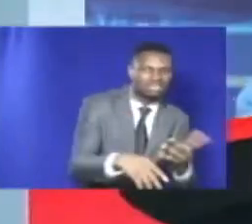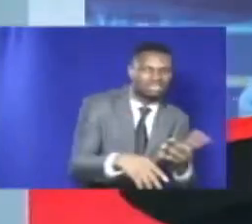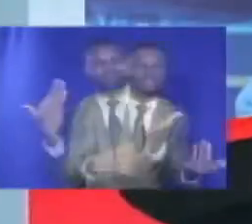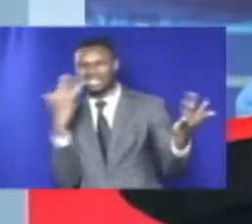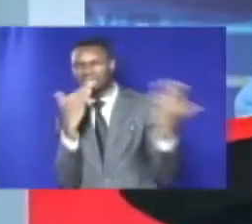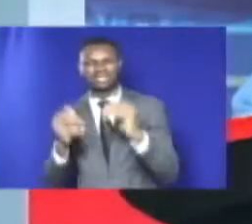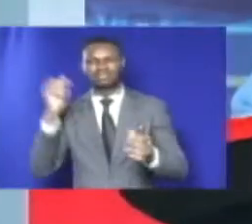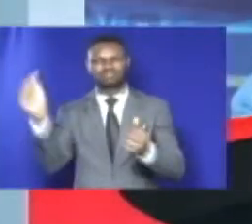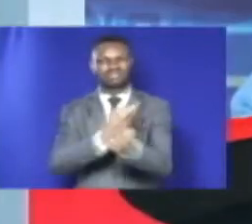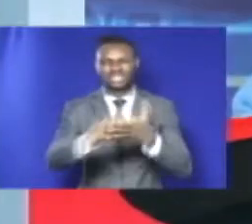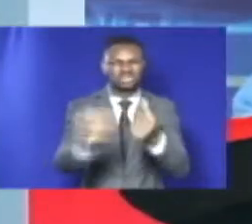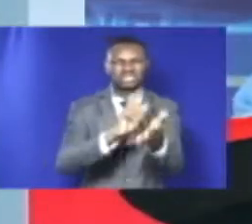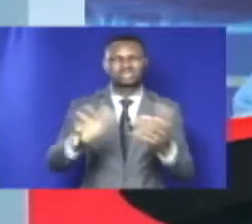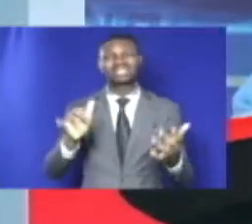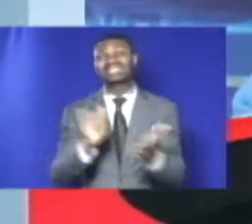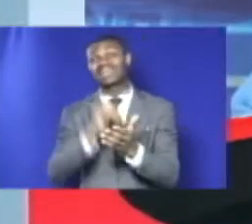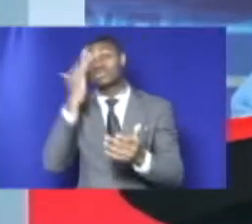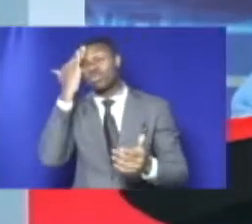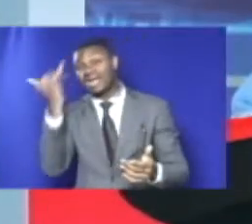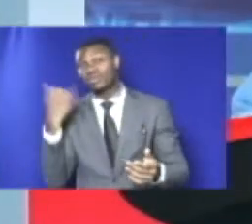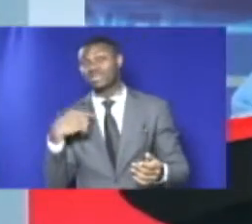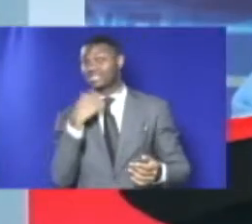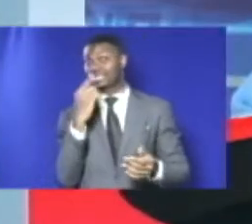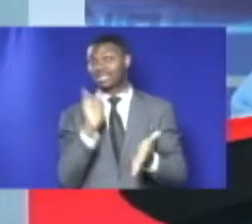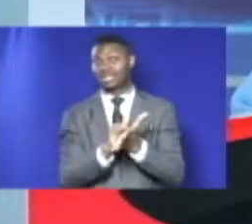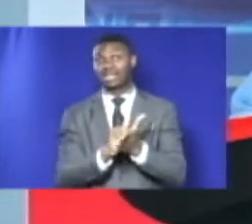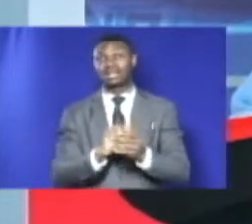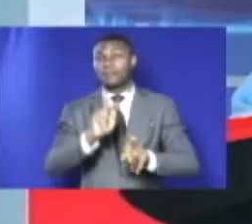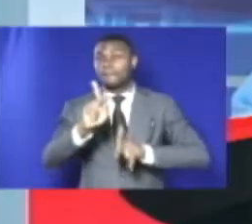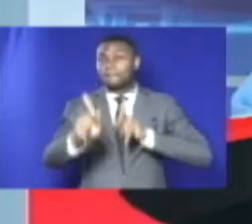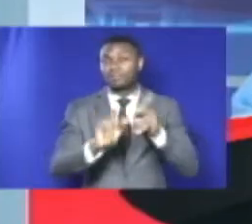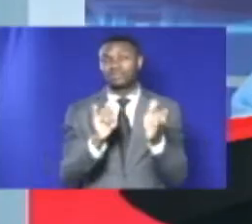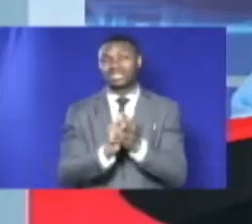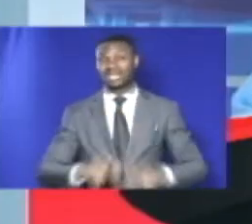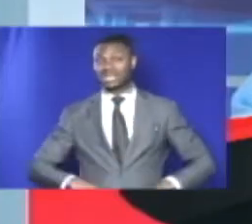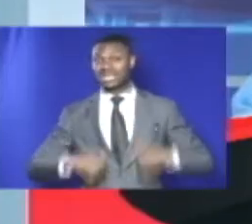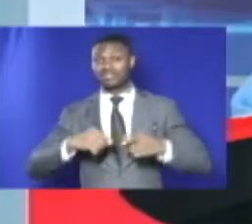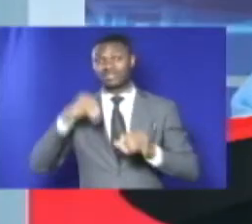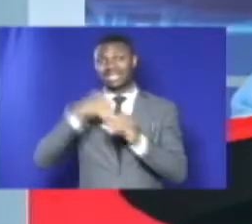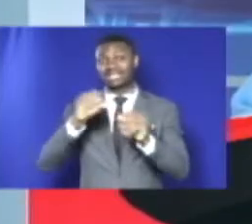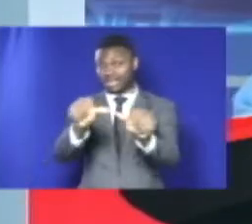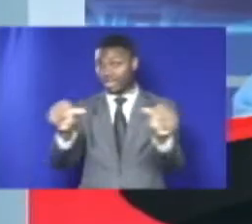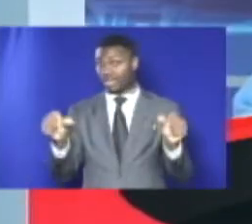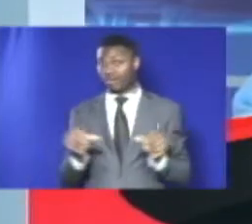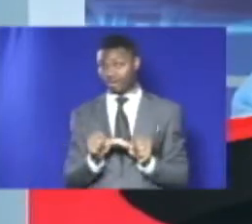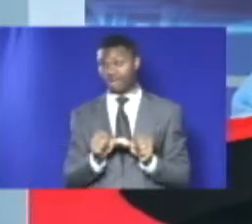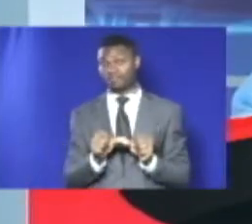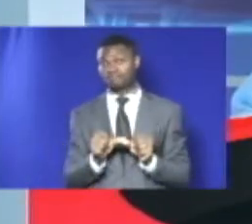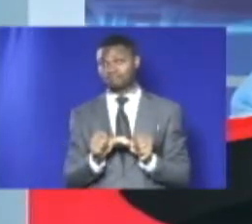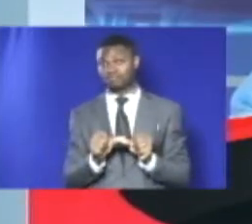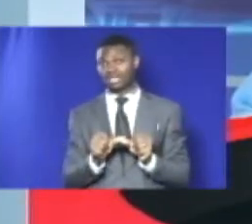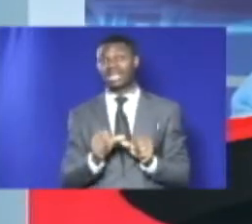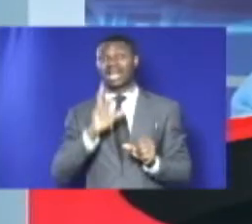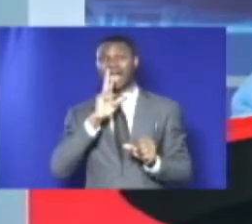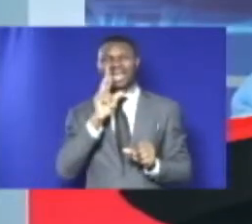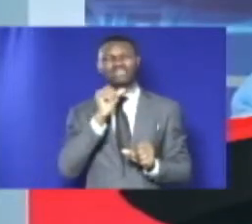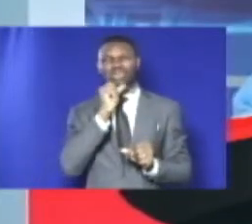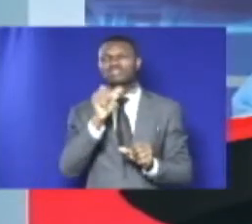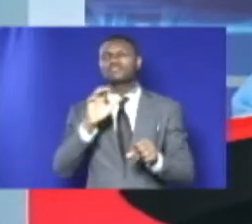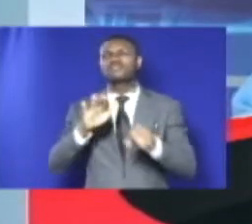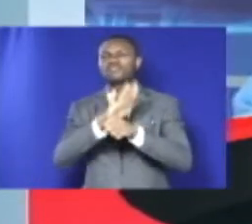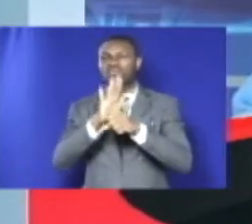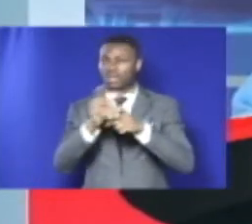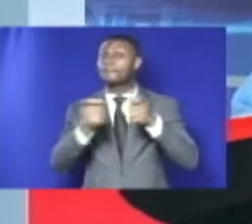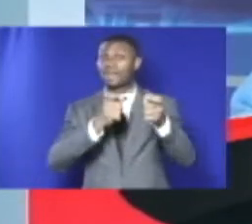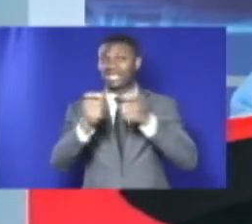that is why we say that those people that are living in those tropical regions are not actually